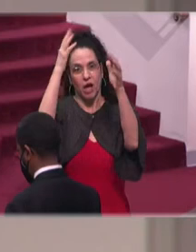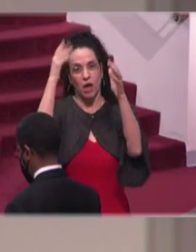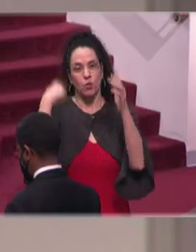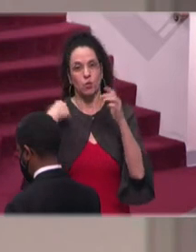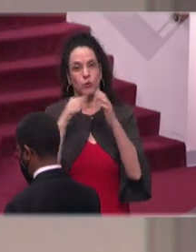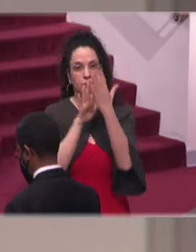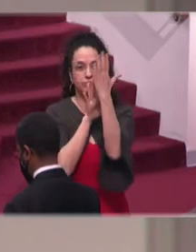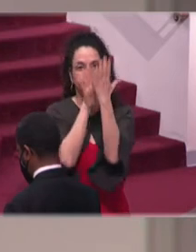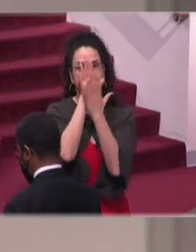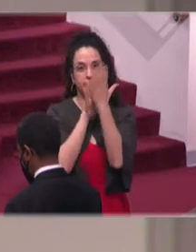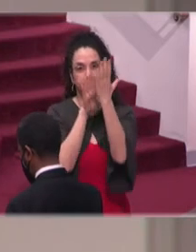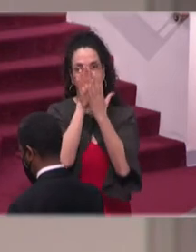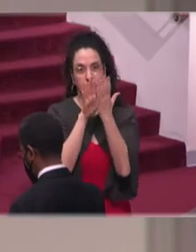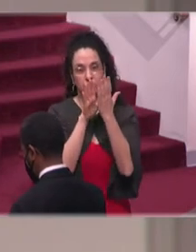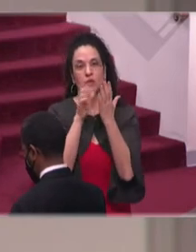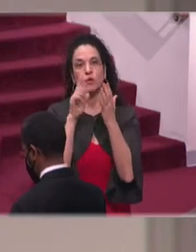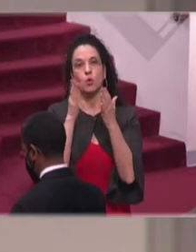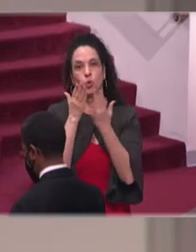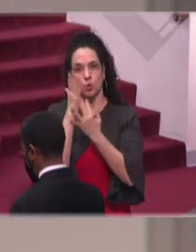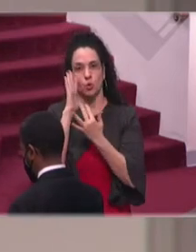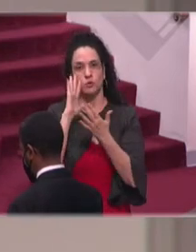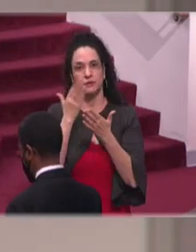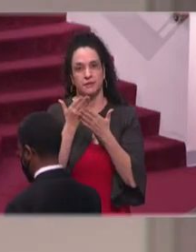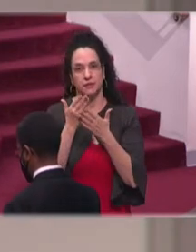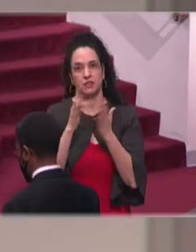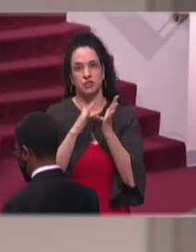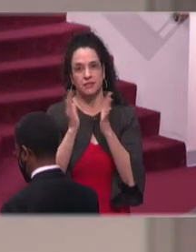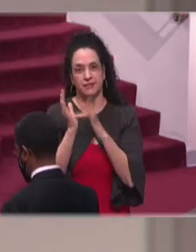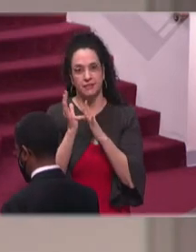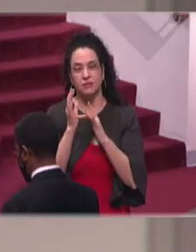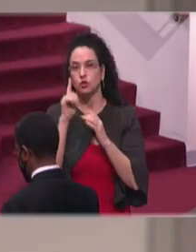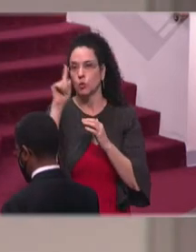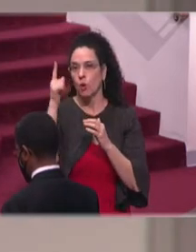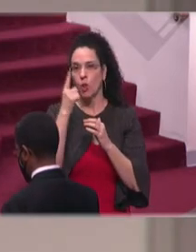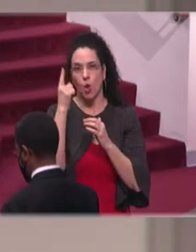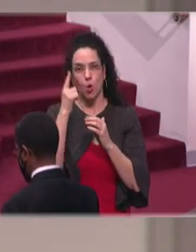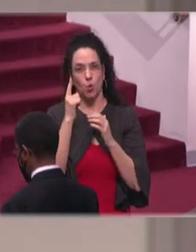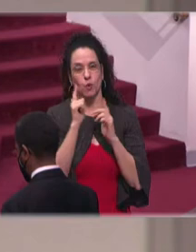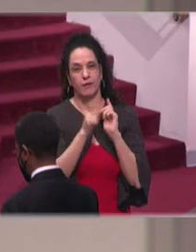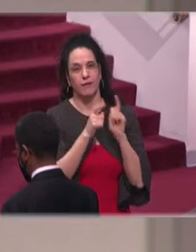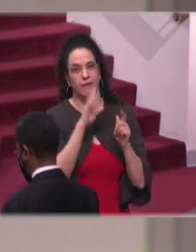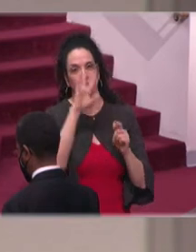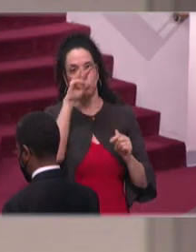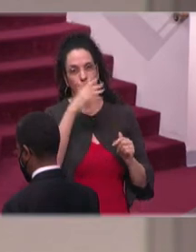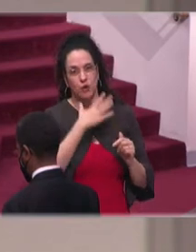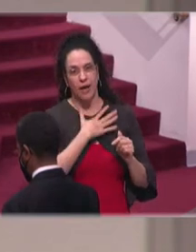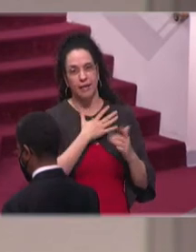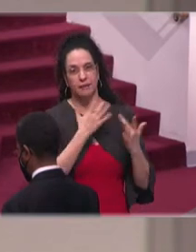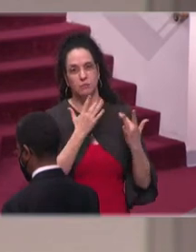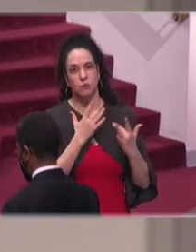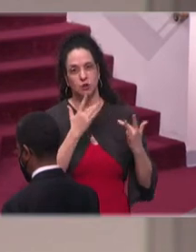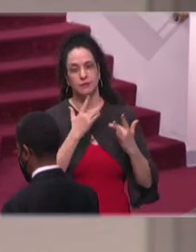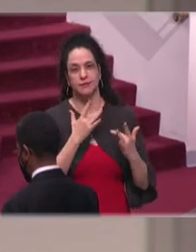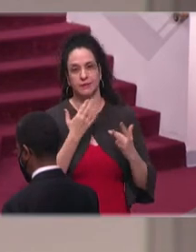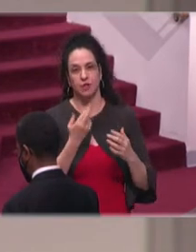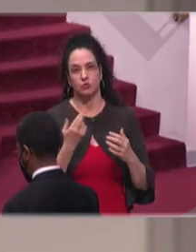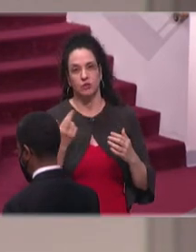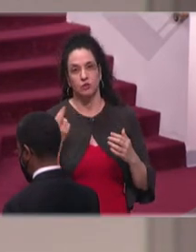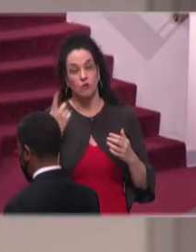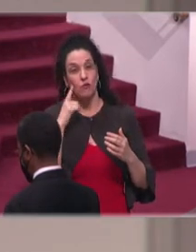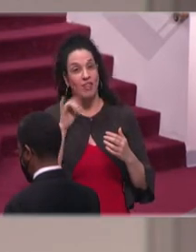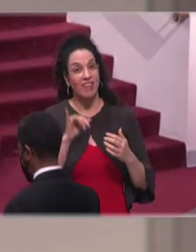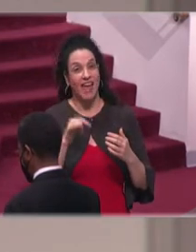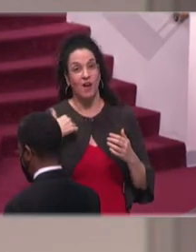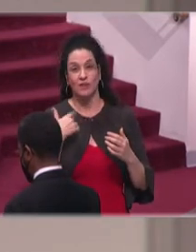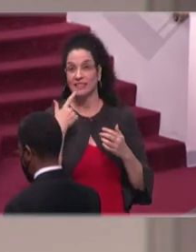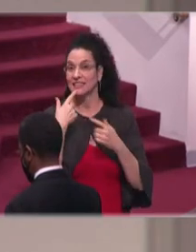Jesus Christ. Lord, you and you alone are the abundant giver of grace, mercy, and resources. And for that, we